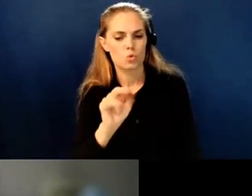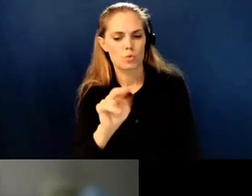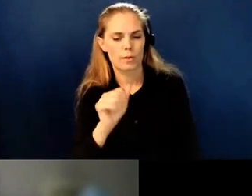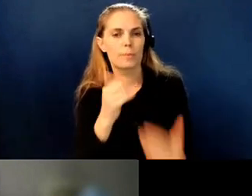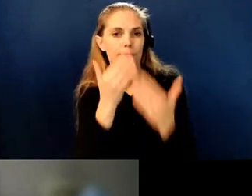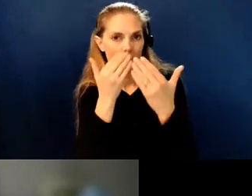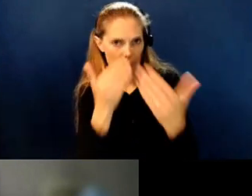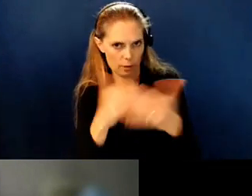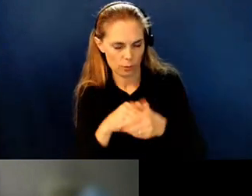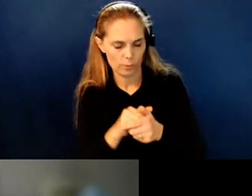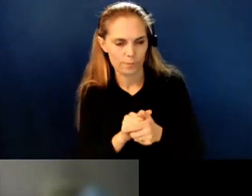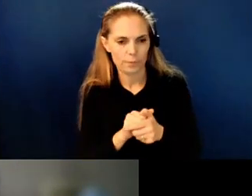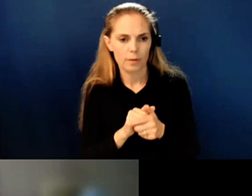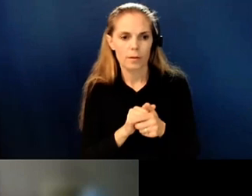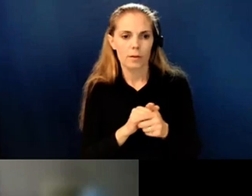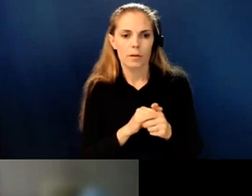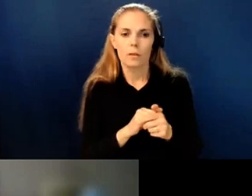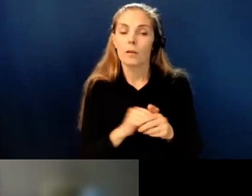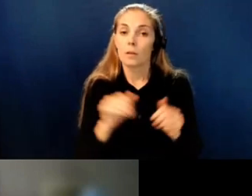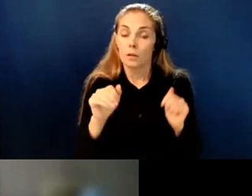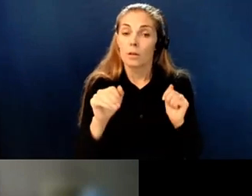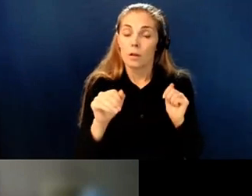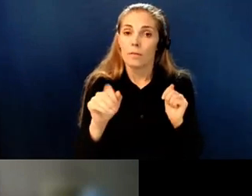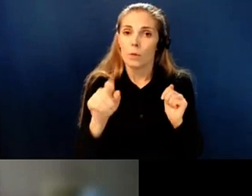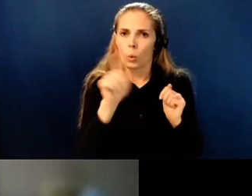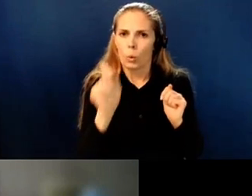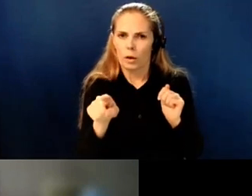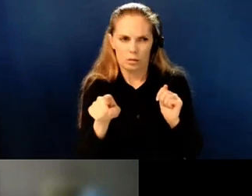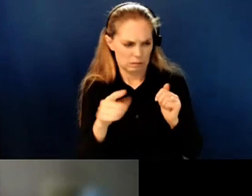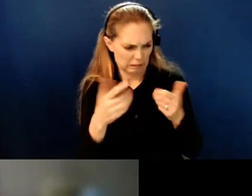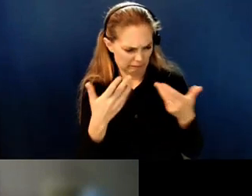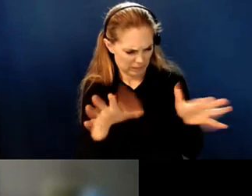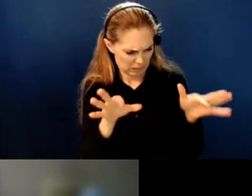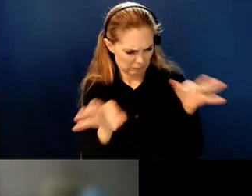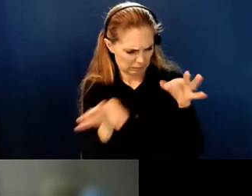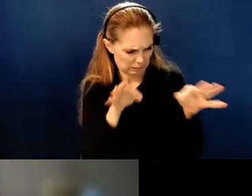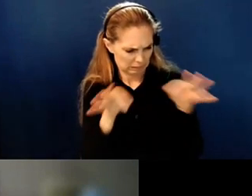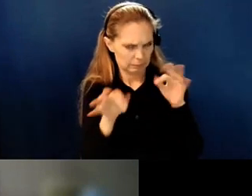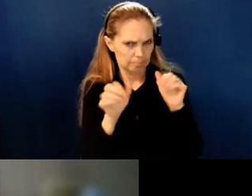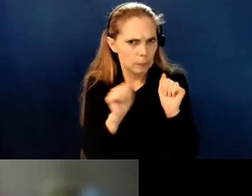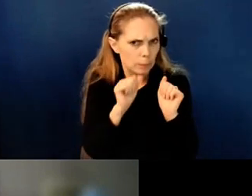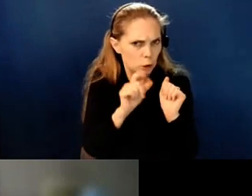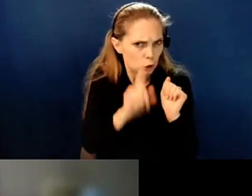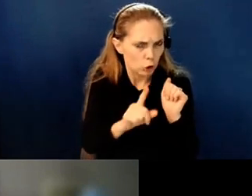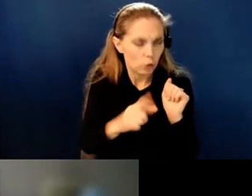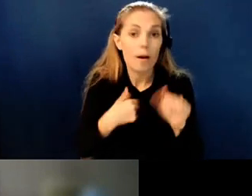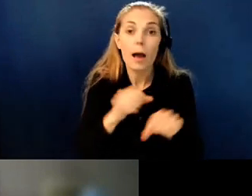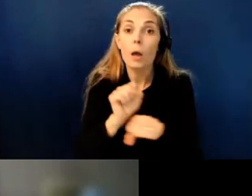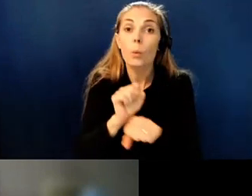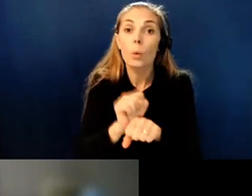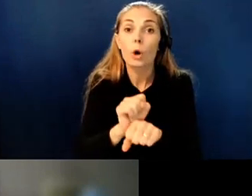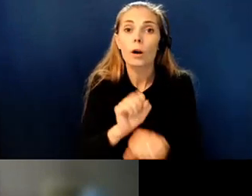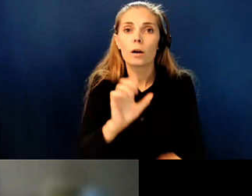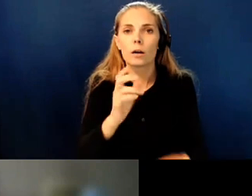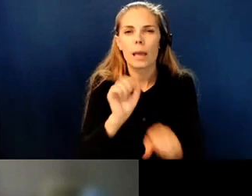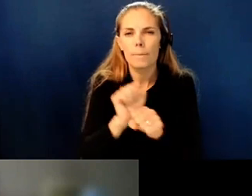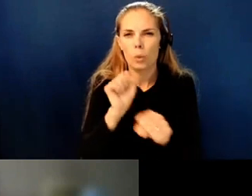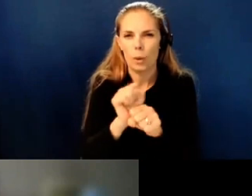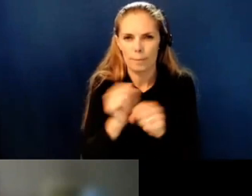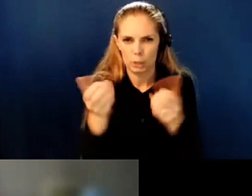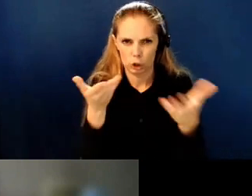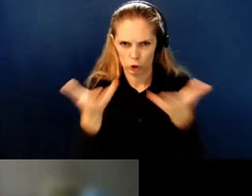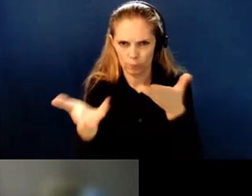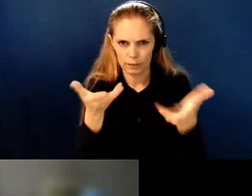question, and I'm not sure if this is something that was already covered. So I work in employment services. We're EO funded. So we're